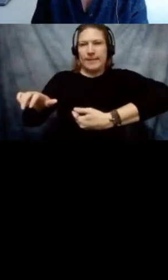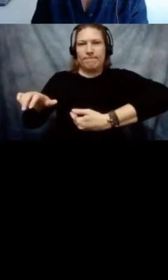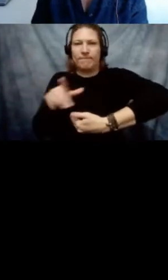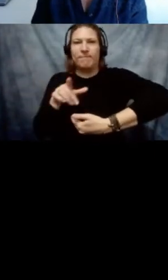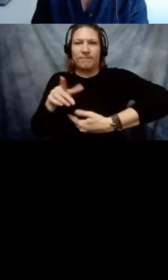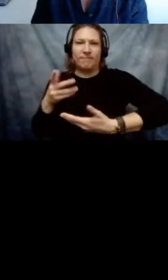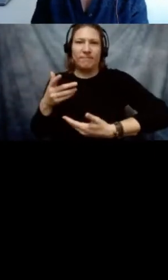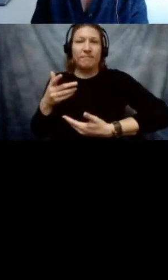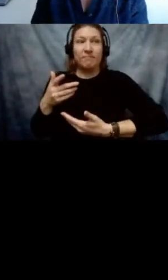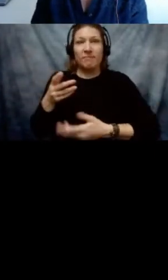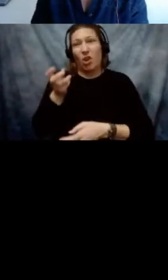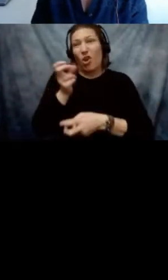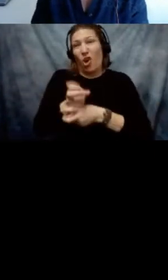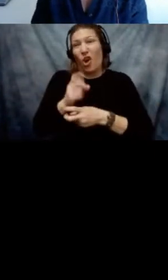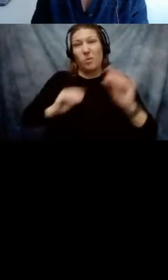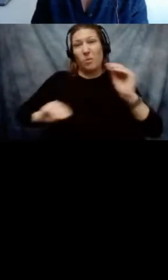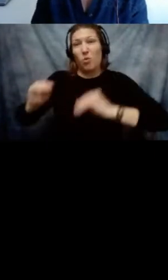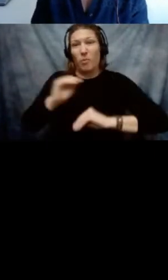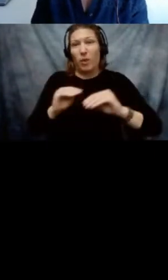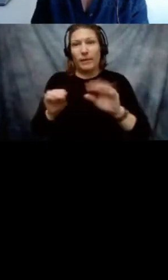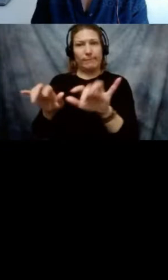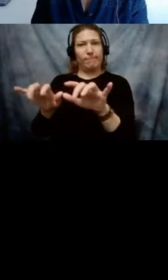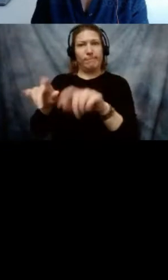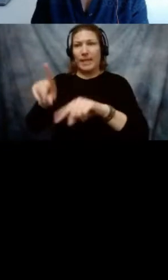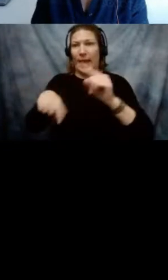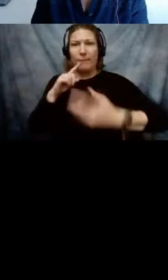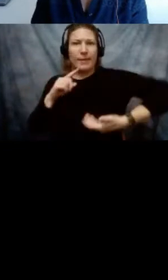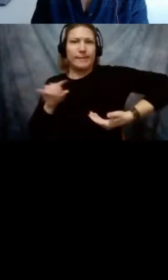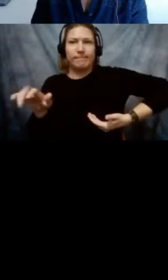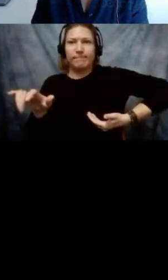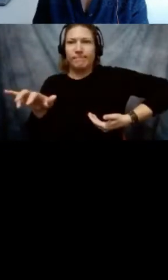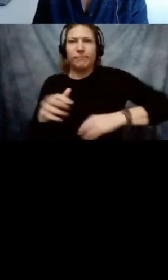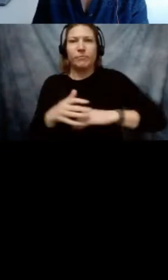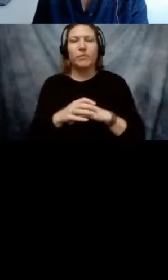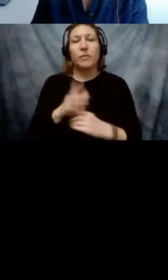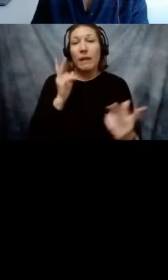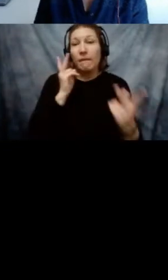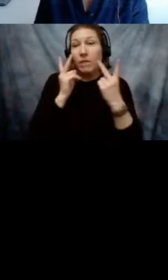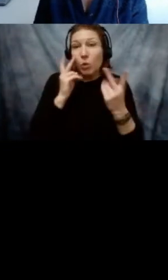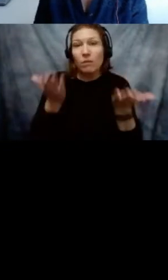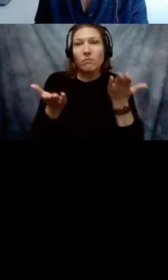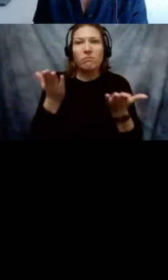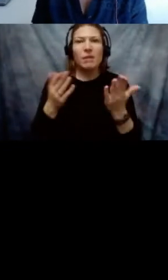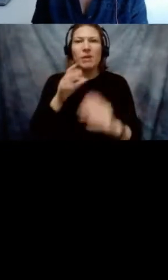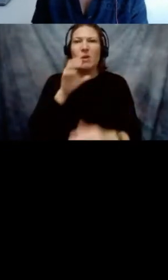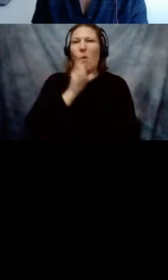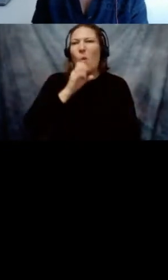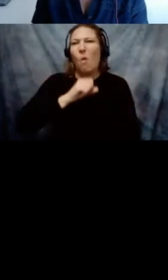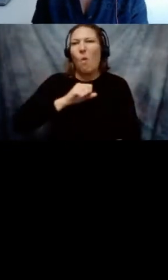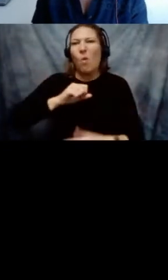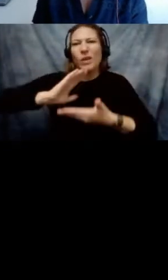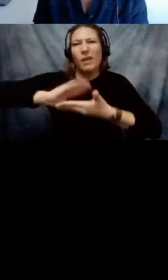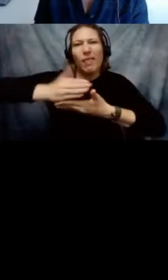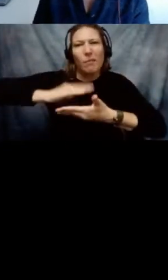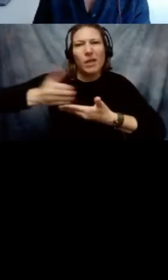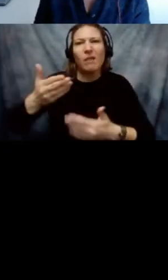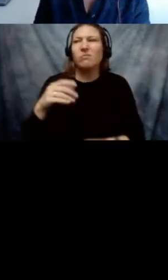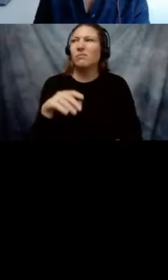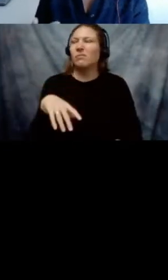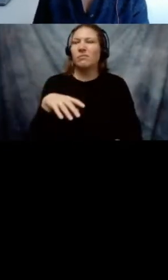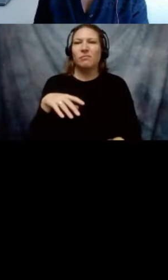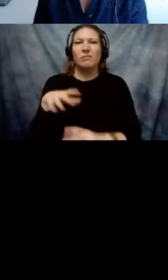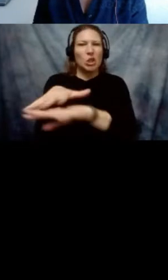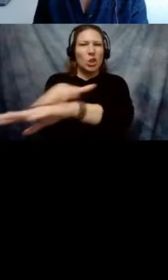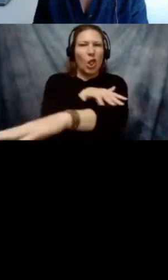is a good example. For visual impairment, we could have using old equipment or slow broadband, which won't allow you to